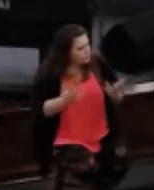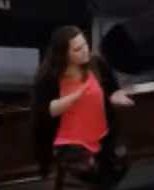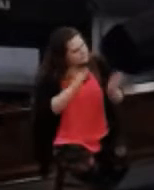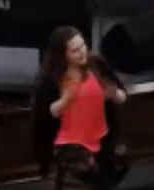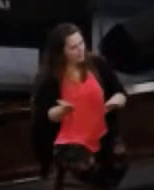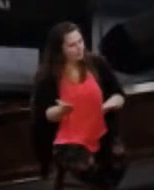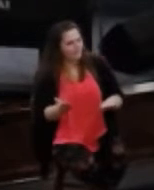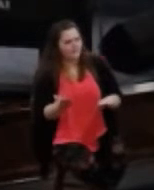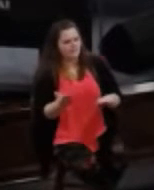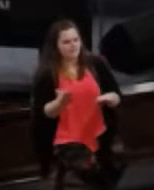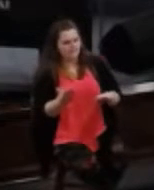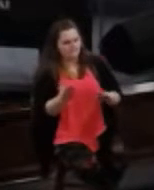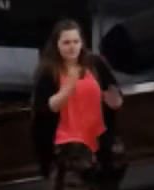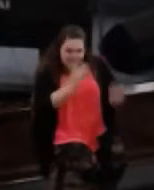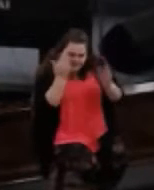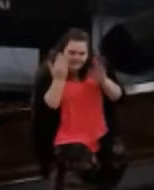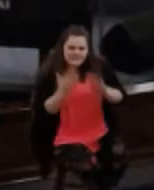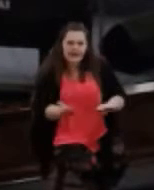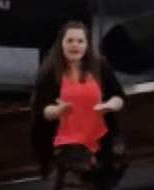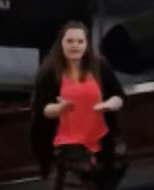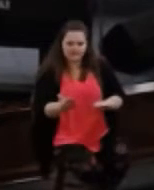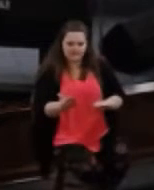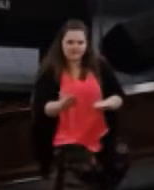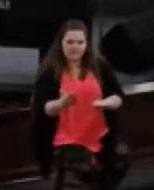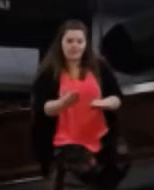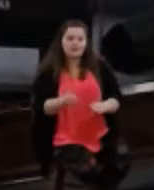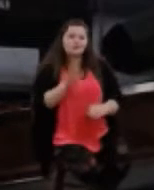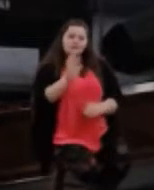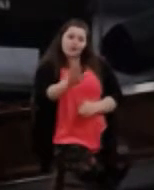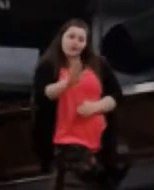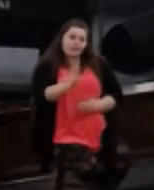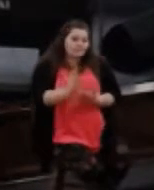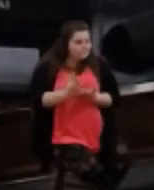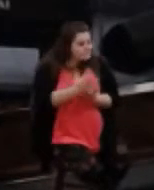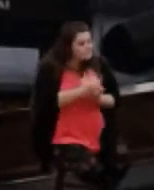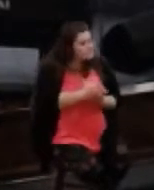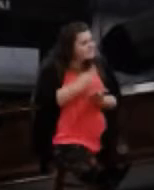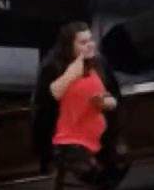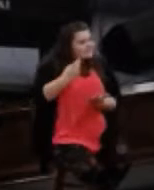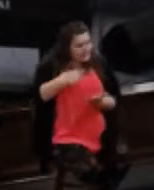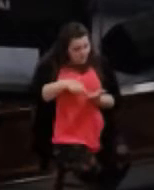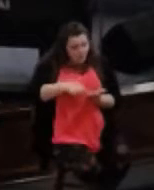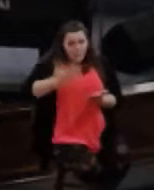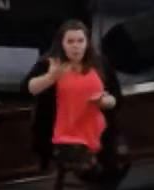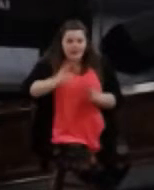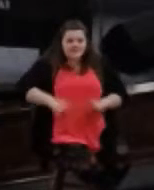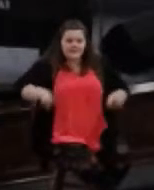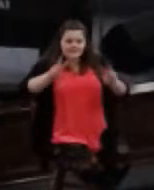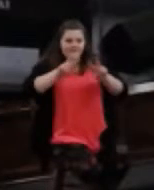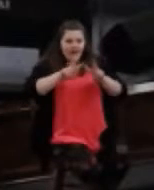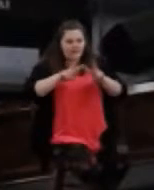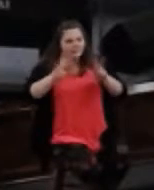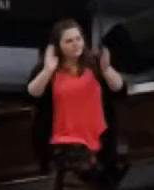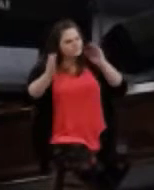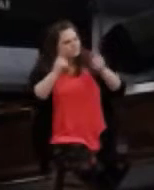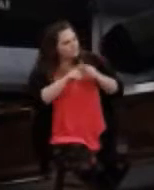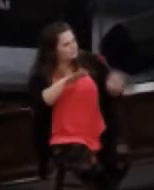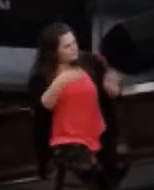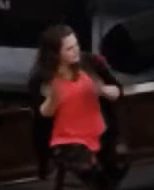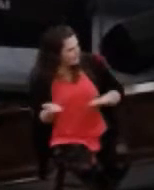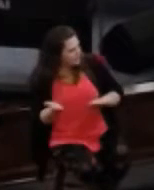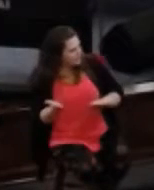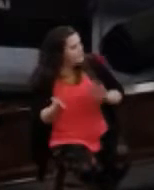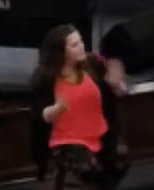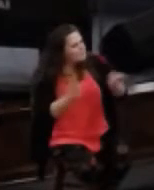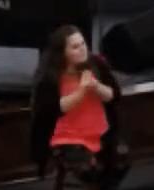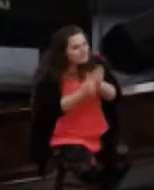Death. Death. The wages of sin is death. But all that changed